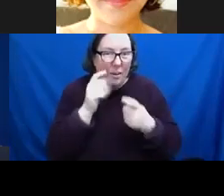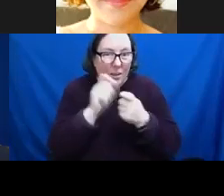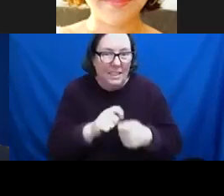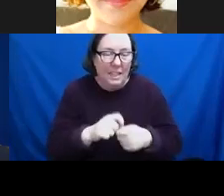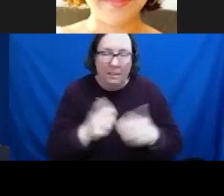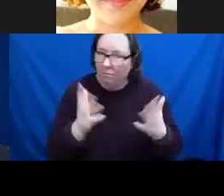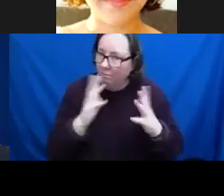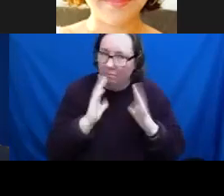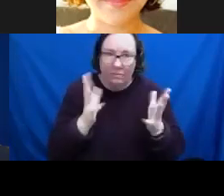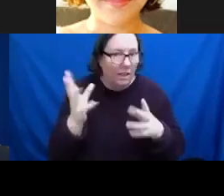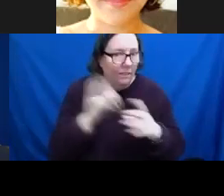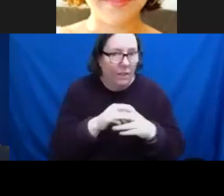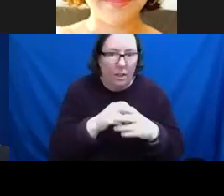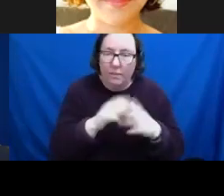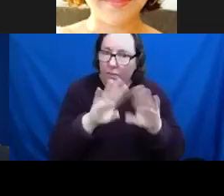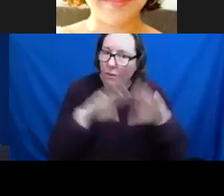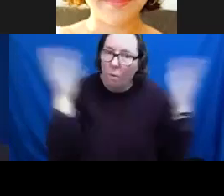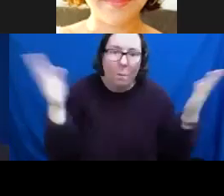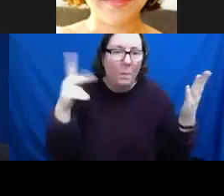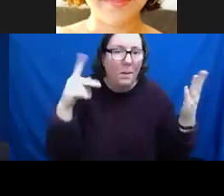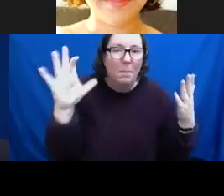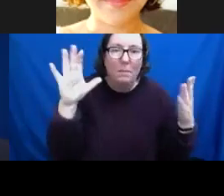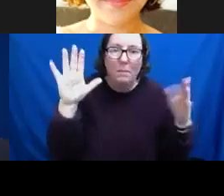you to participate in that. Those are open to the public.